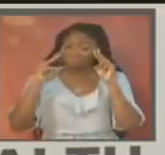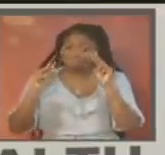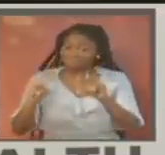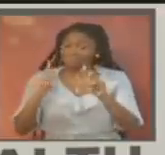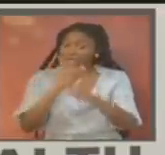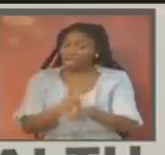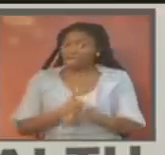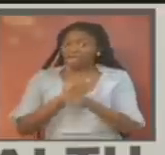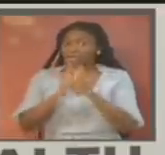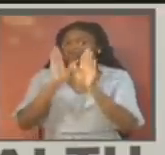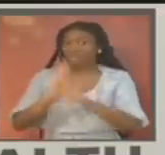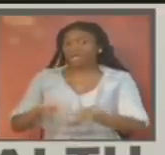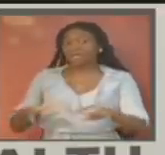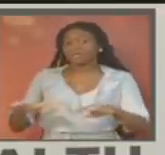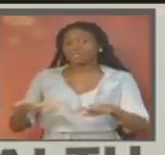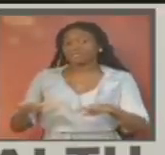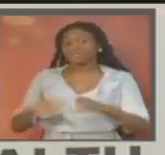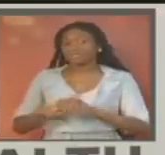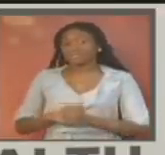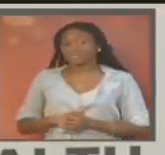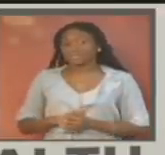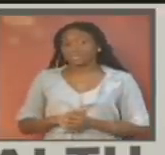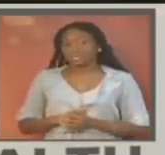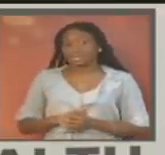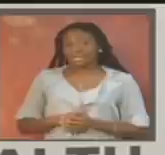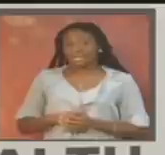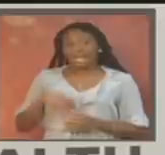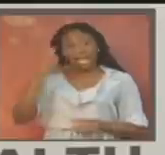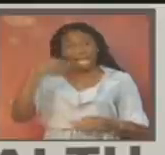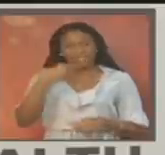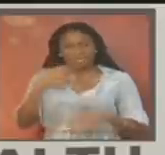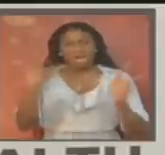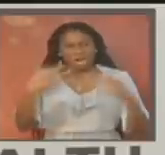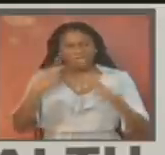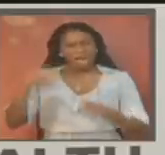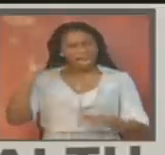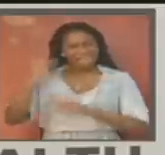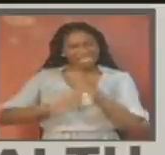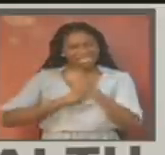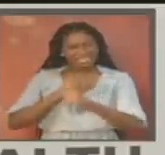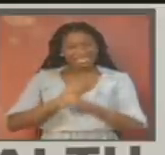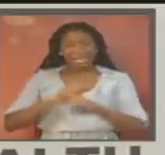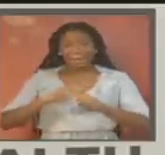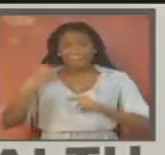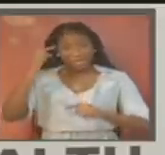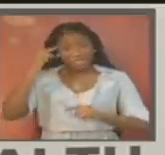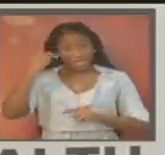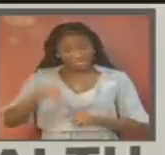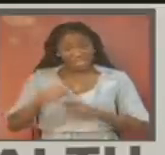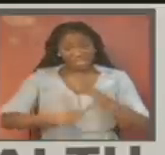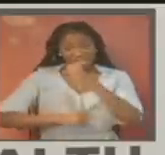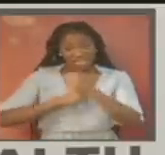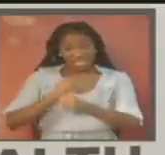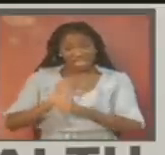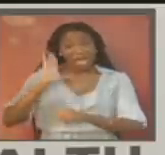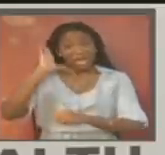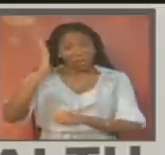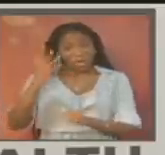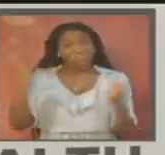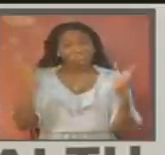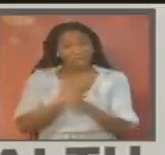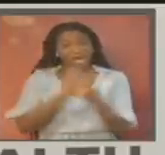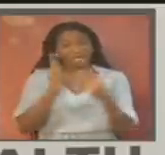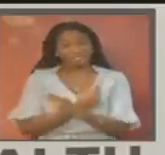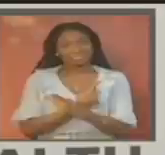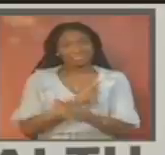last year, but because we're expecting some increased cases, make sure you look, observe your children, high awareness for any signs of MISSI, go to